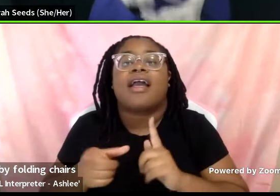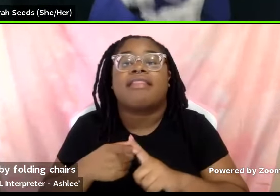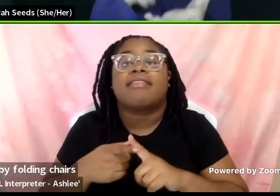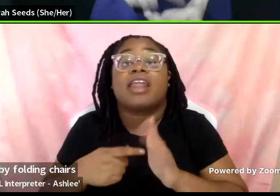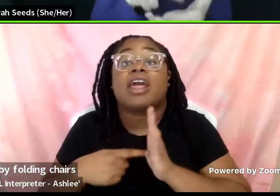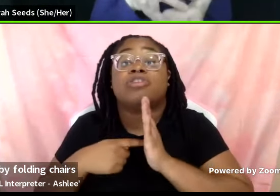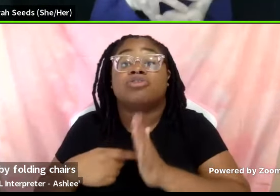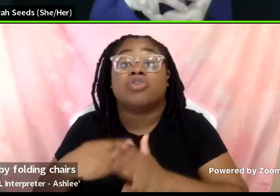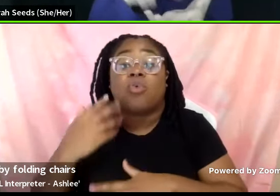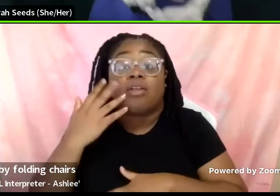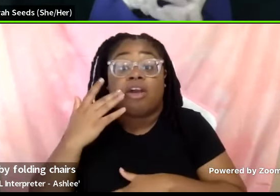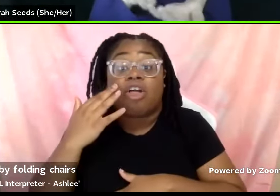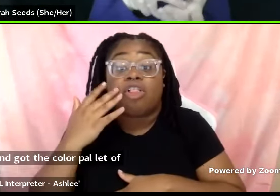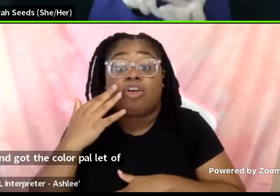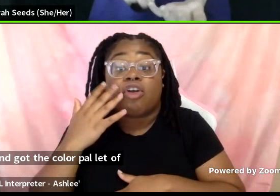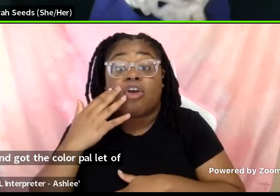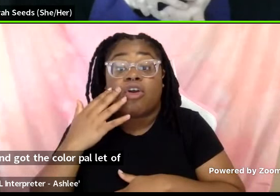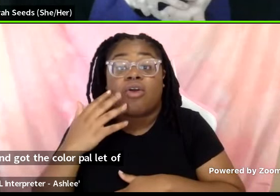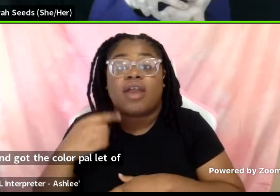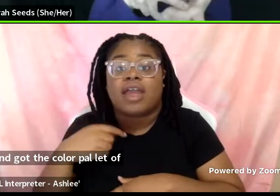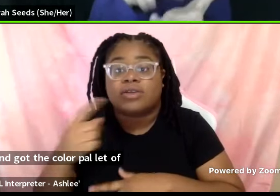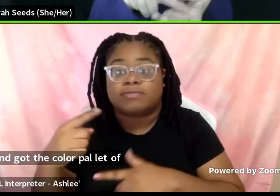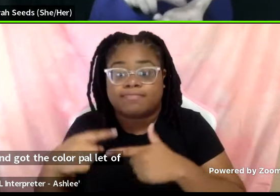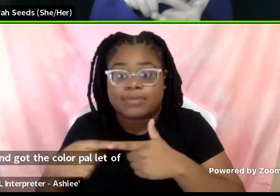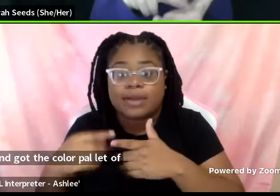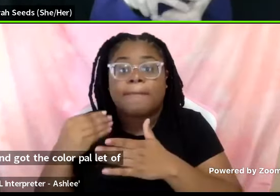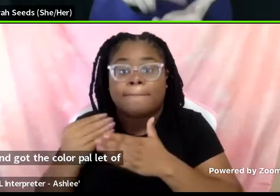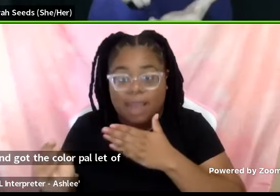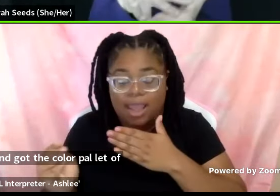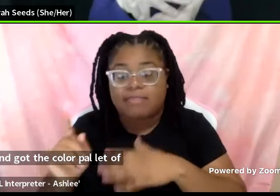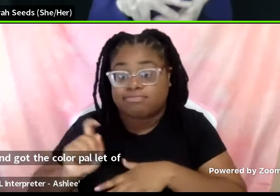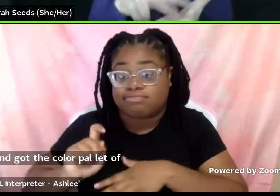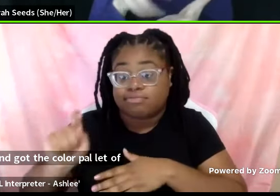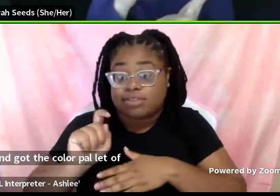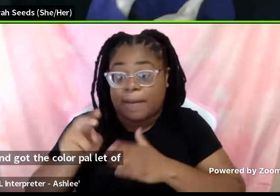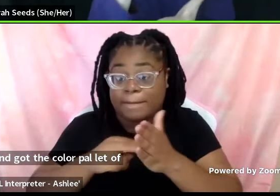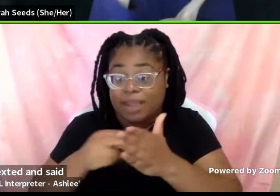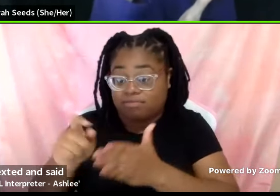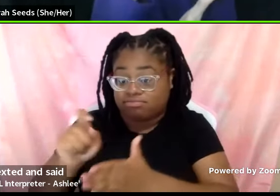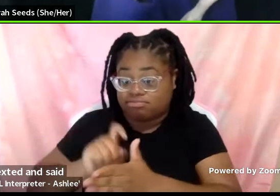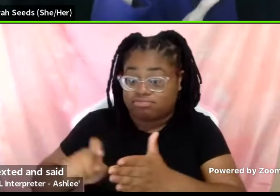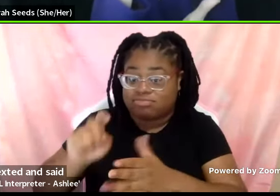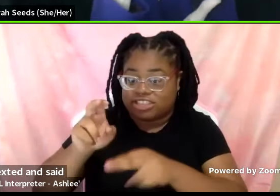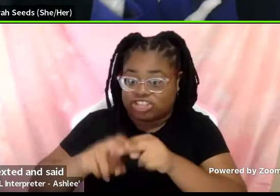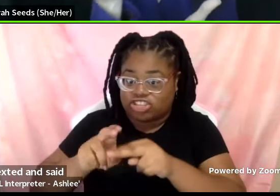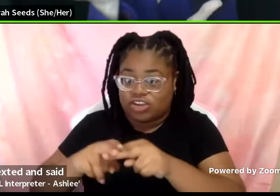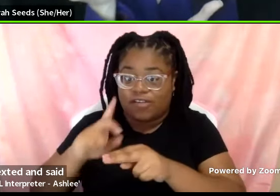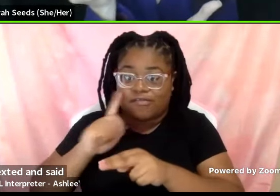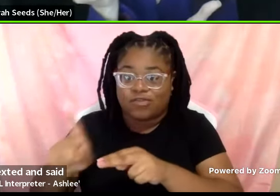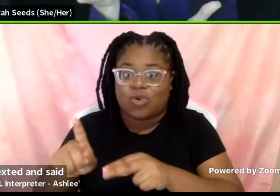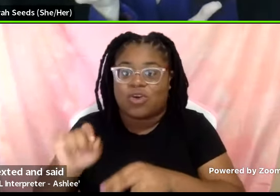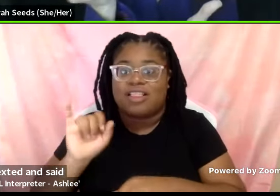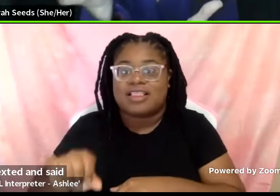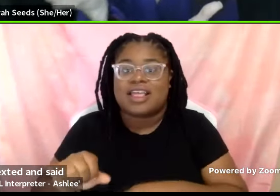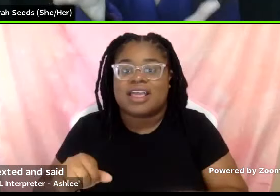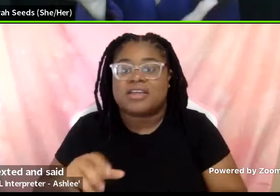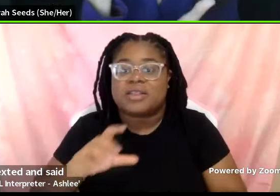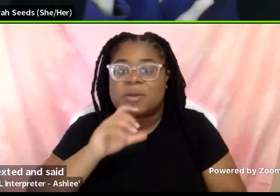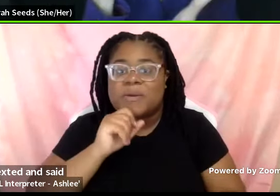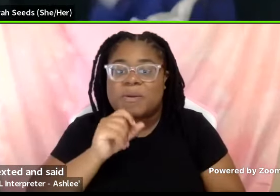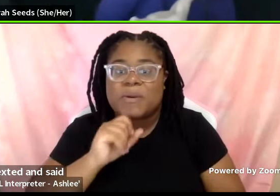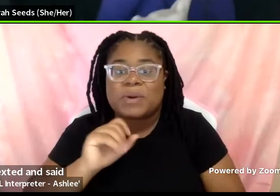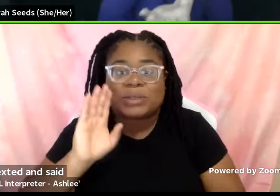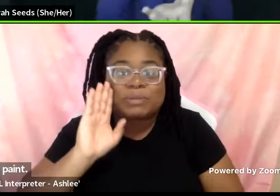him. I was like, buy spray can paint of the exact color of the D train, that rich orange and brown